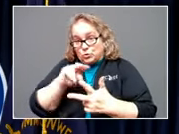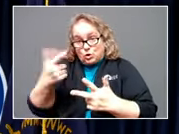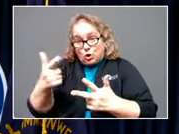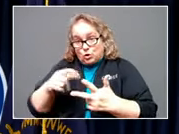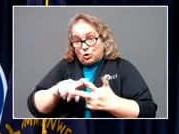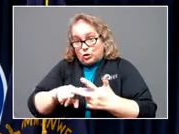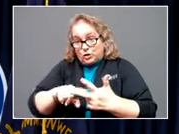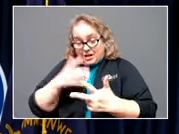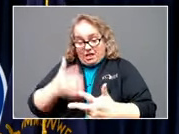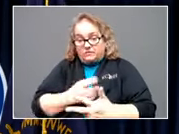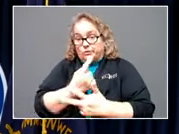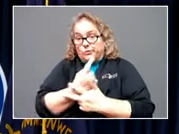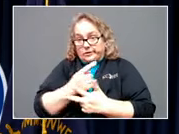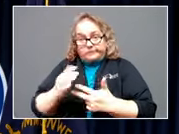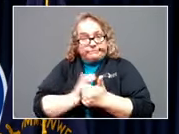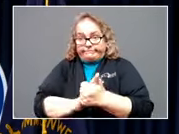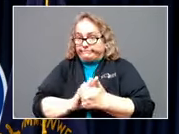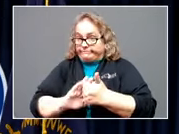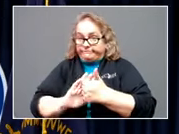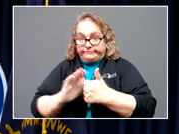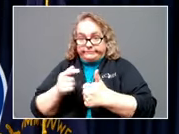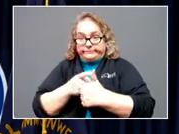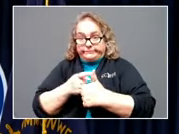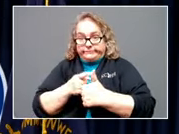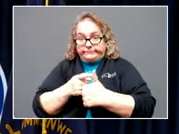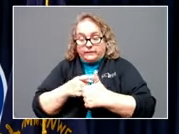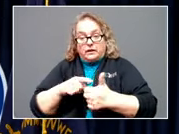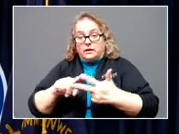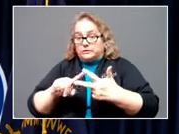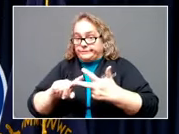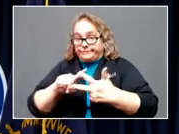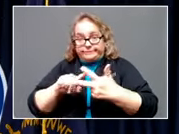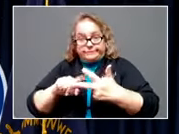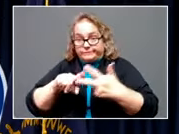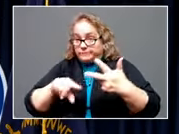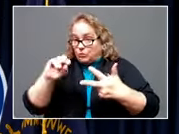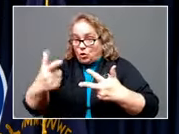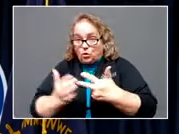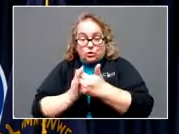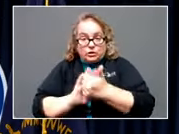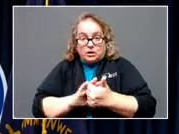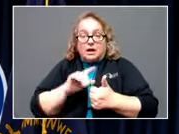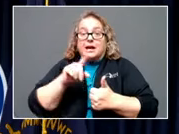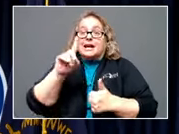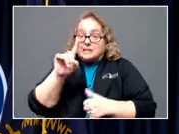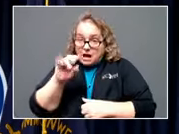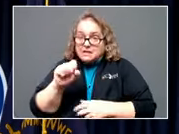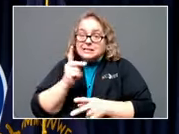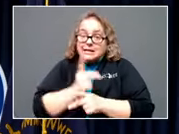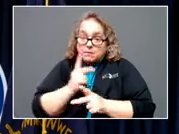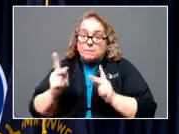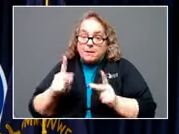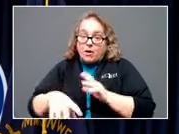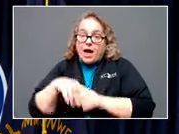the vaccines do work against Omicron, and all the evidence still supports that they're keeping people out of the hospital and out of the ICU. So please